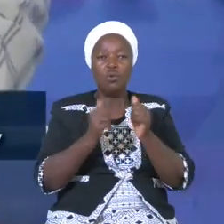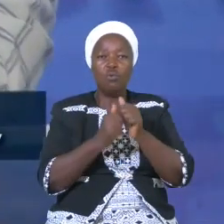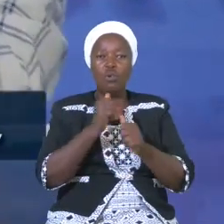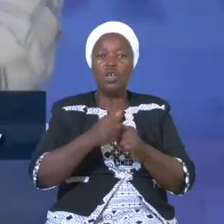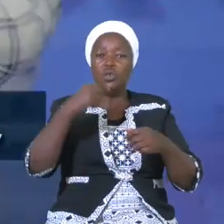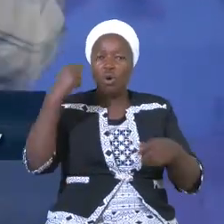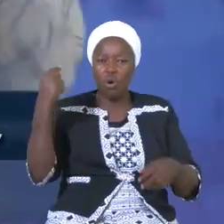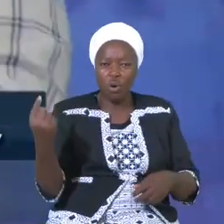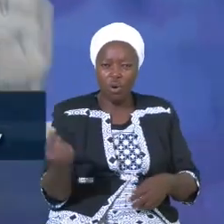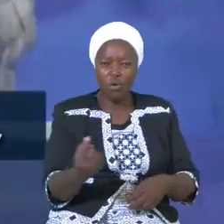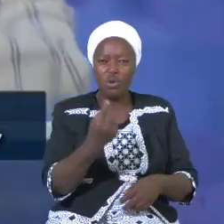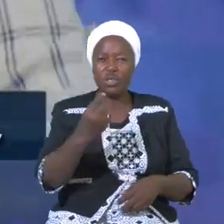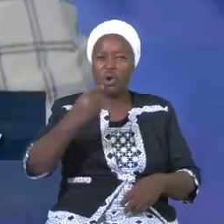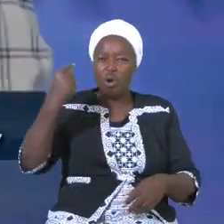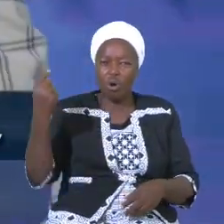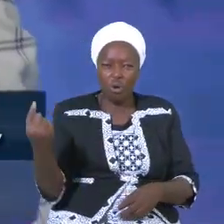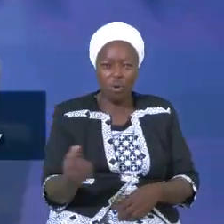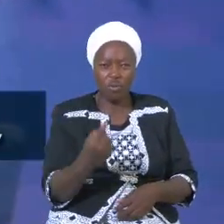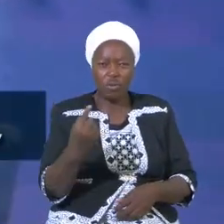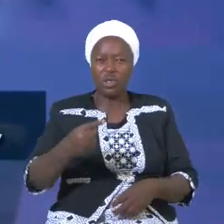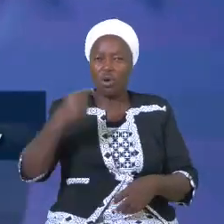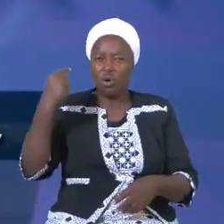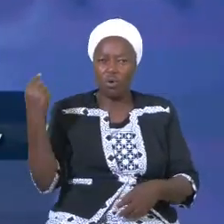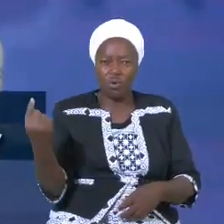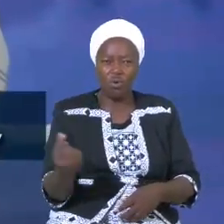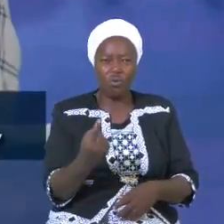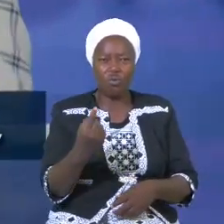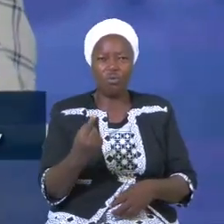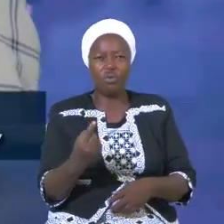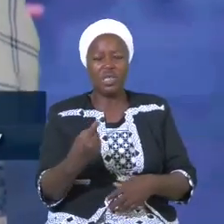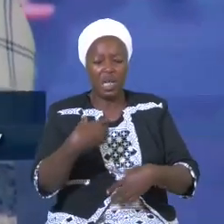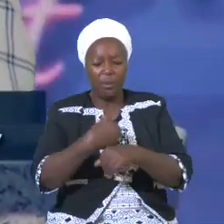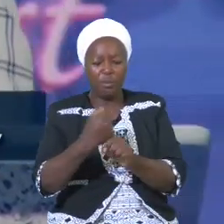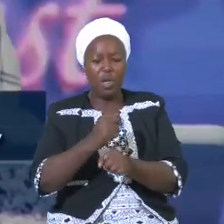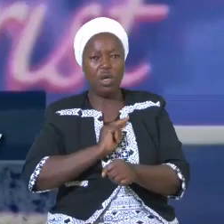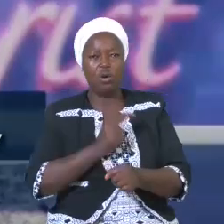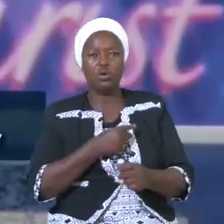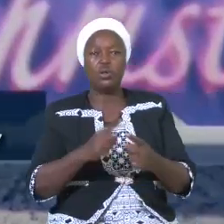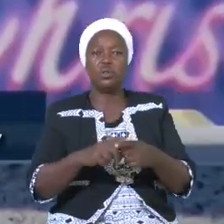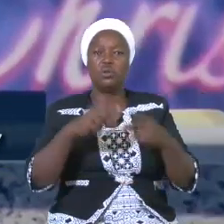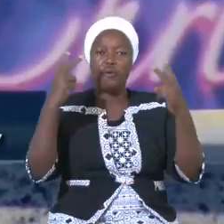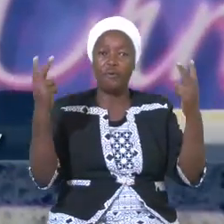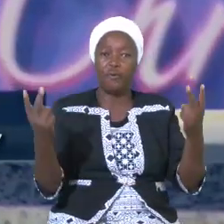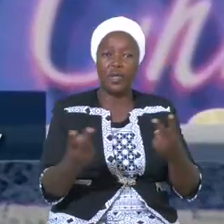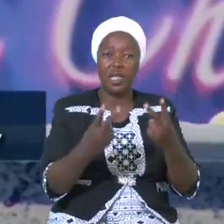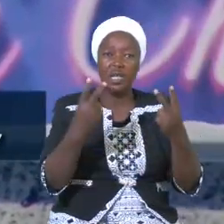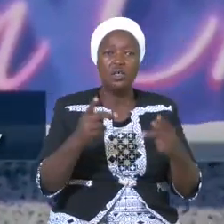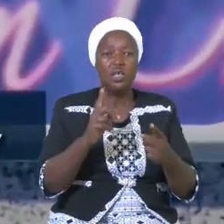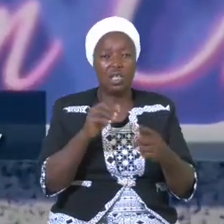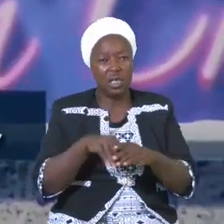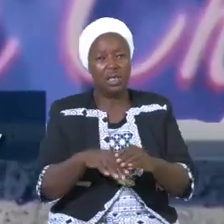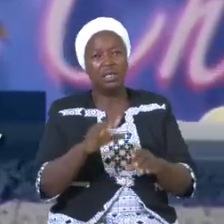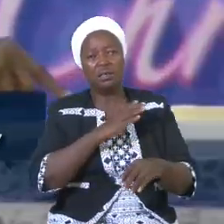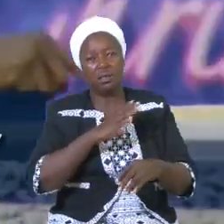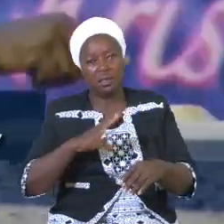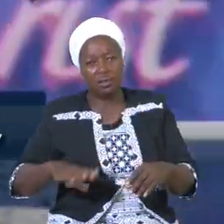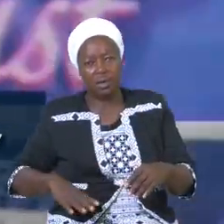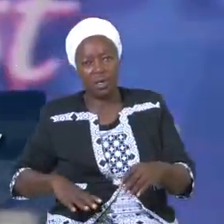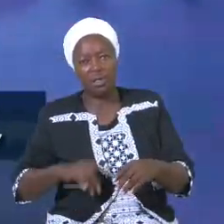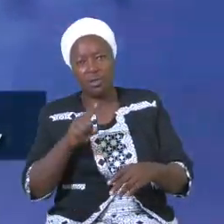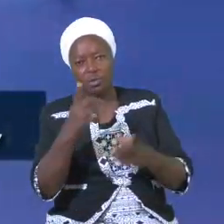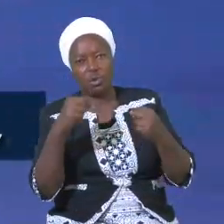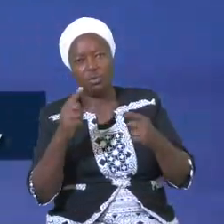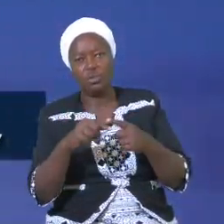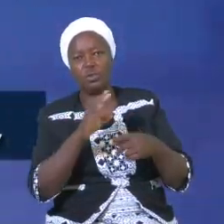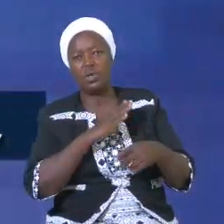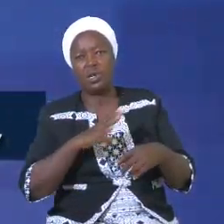always always consists of to triumph in christ you come to christ